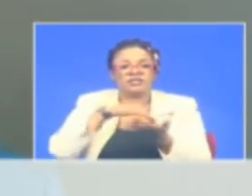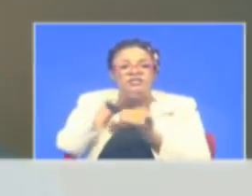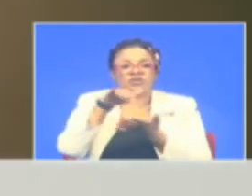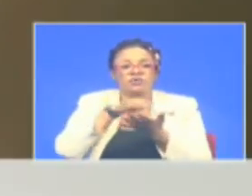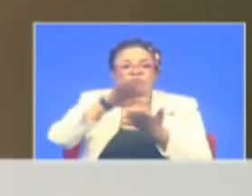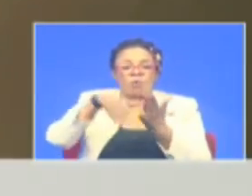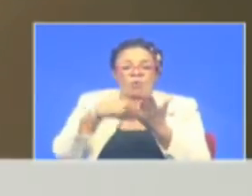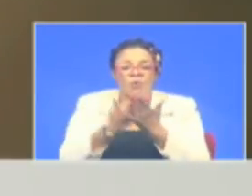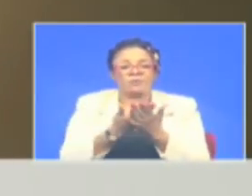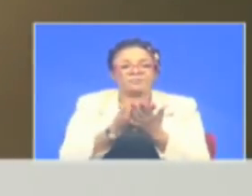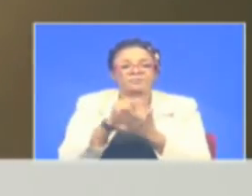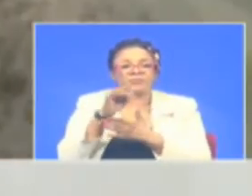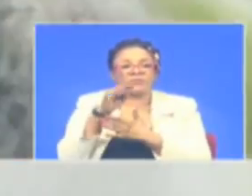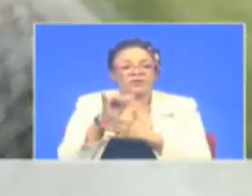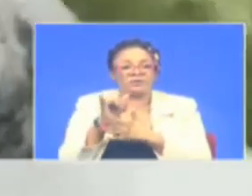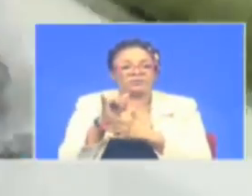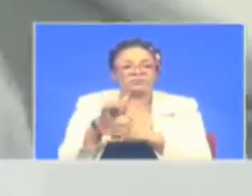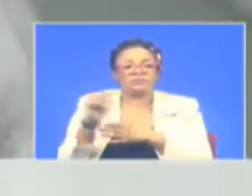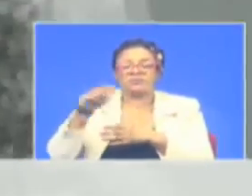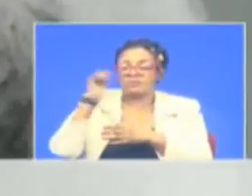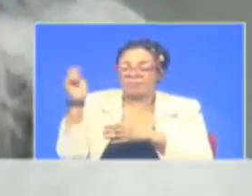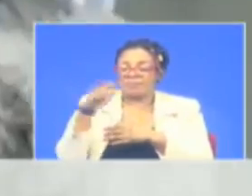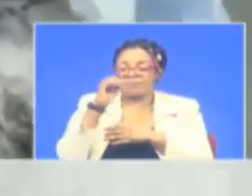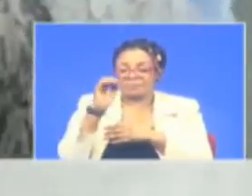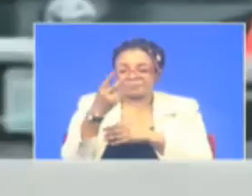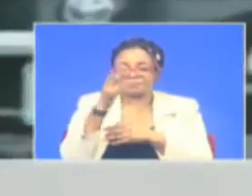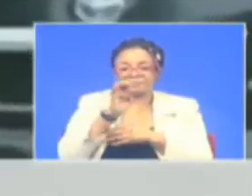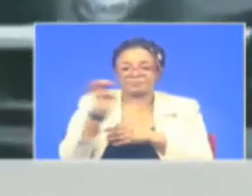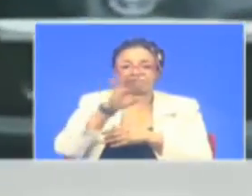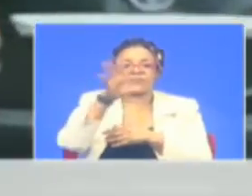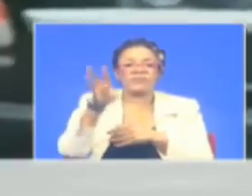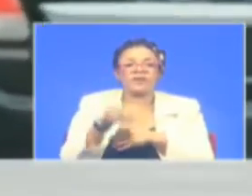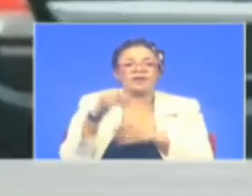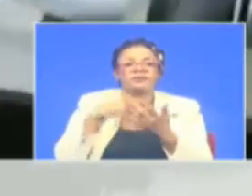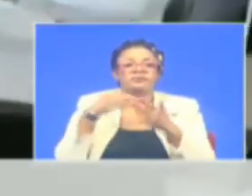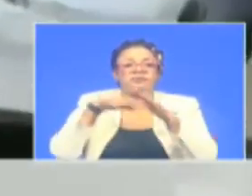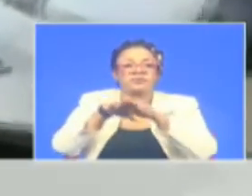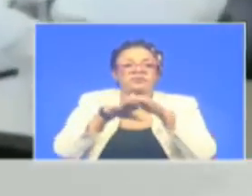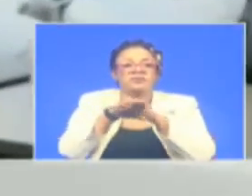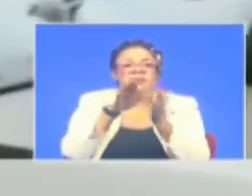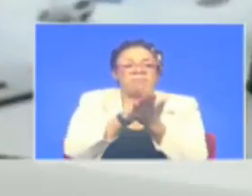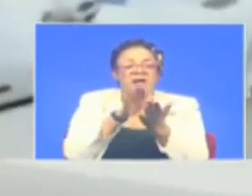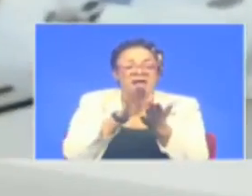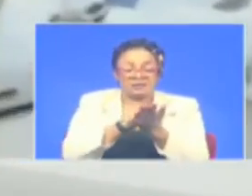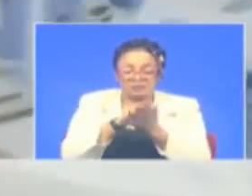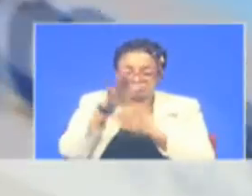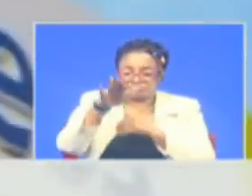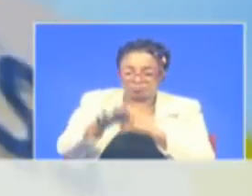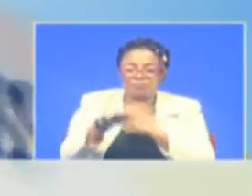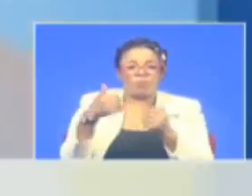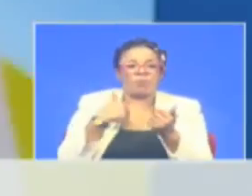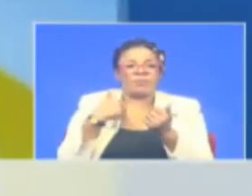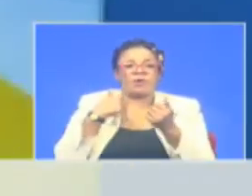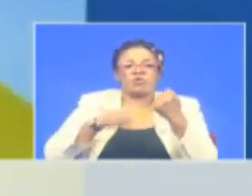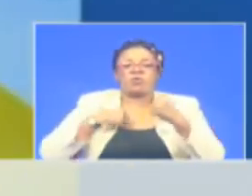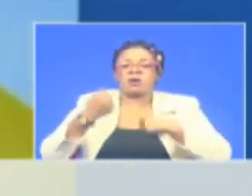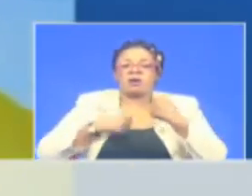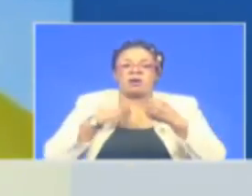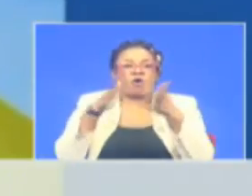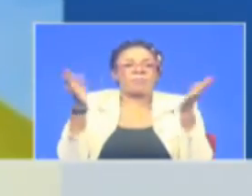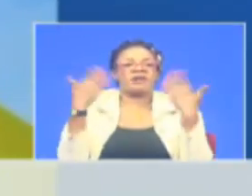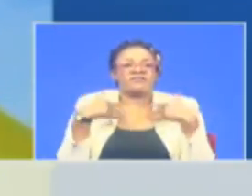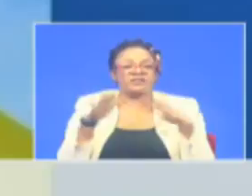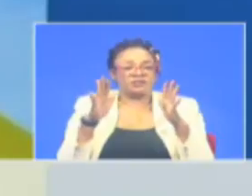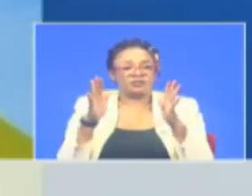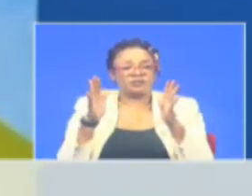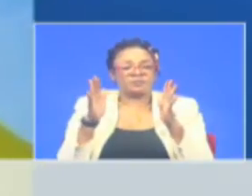unlocking. Kenya is the second East African nation to have Access Bank's footprint, with Rwanda having already opened its doors to